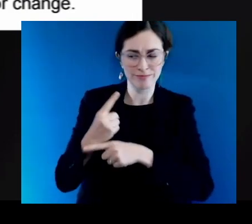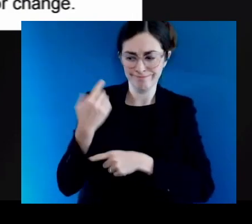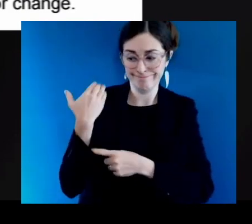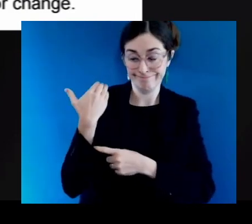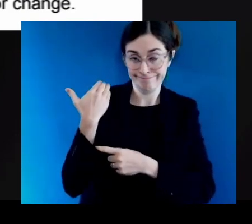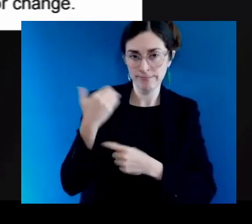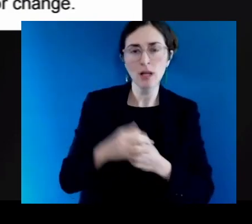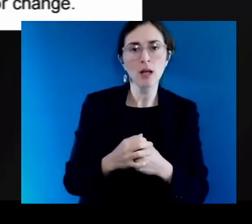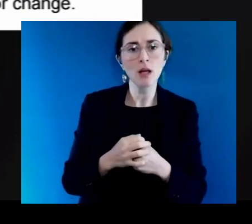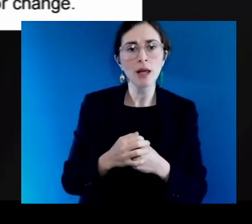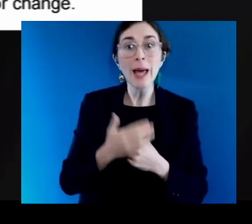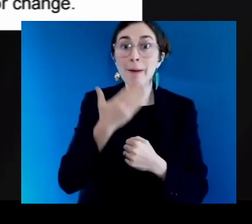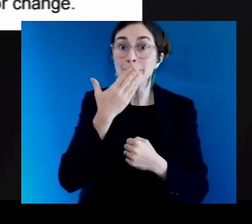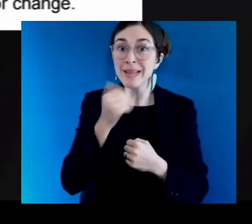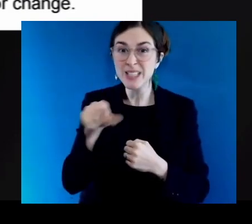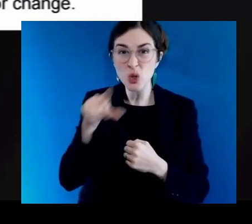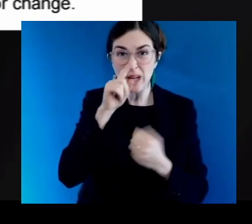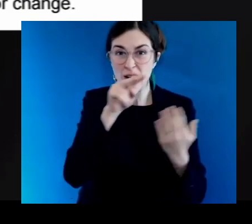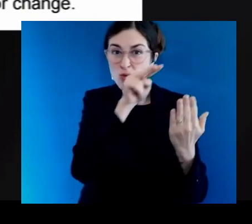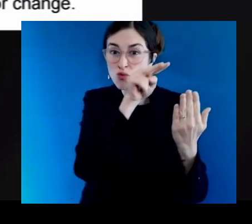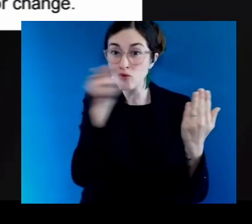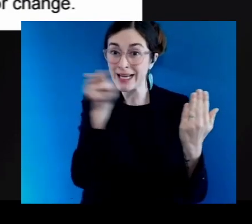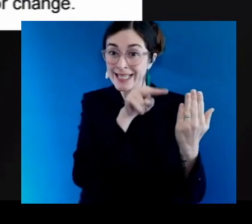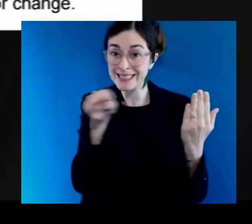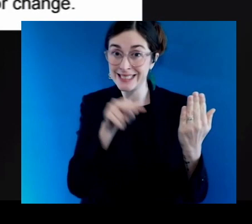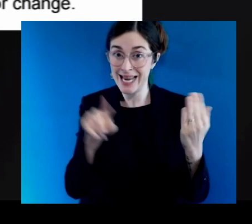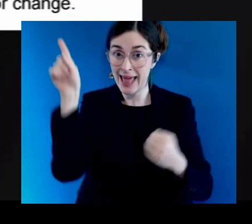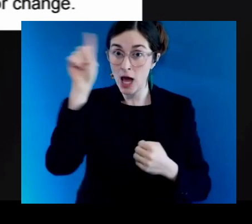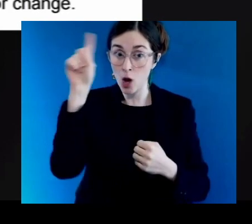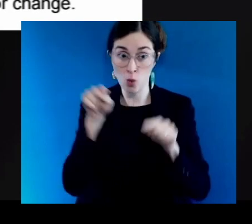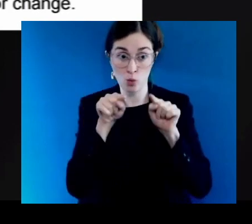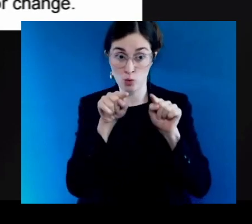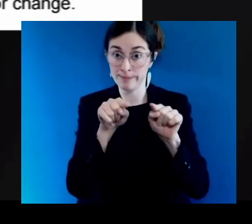I invite you to read out also this paragraph 14?